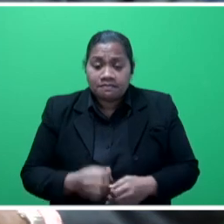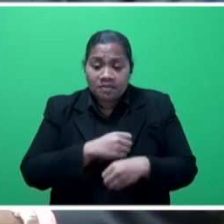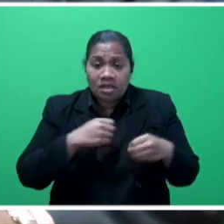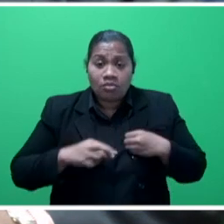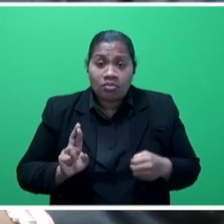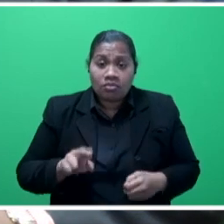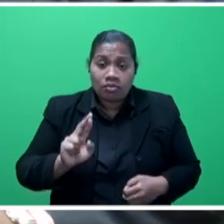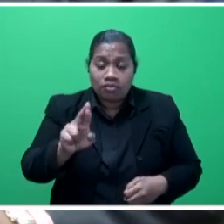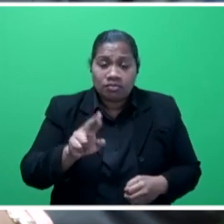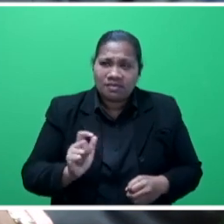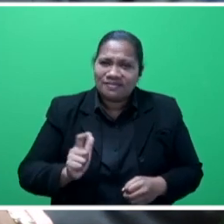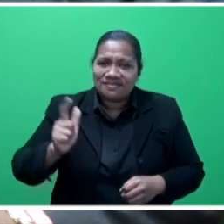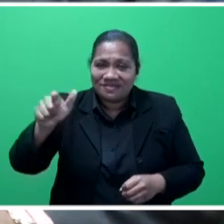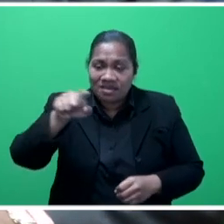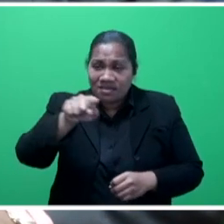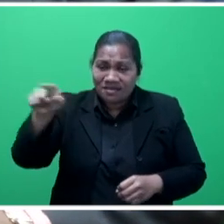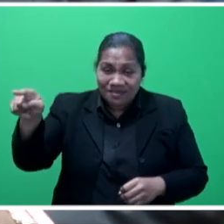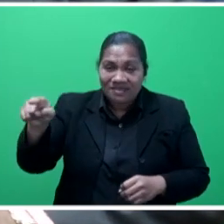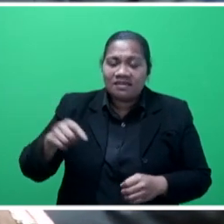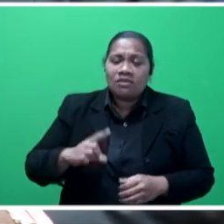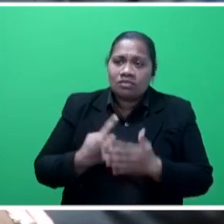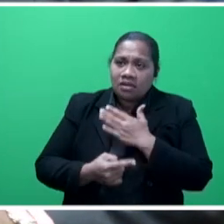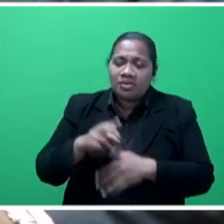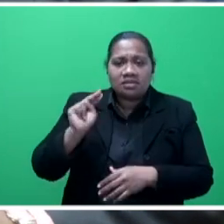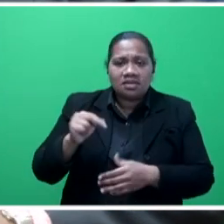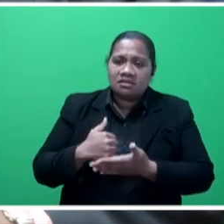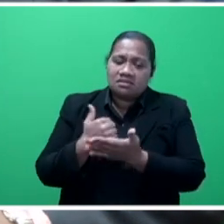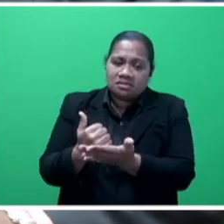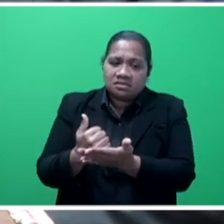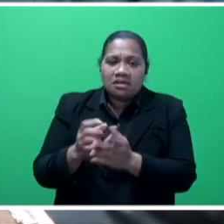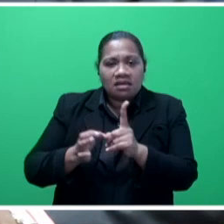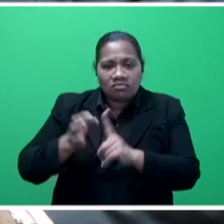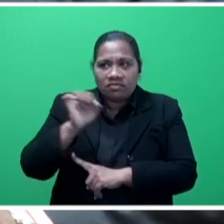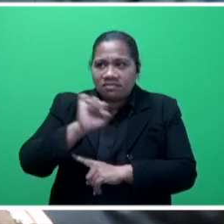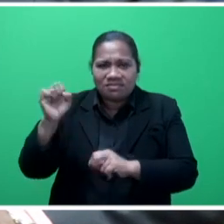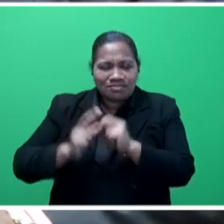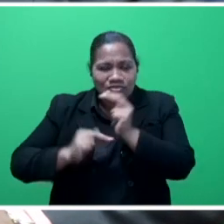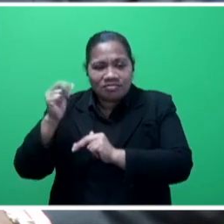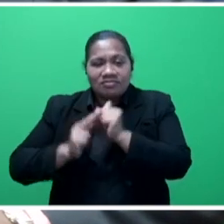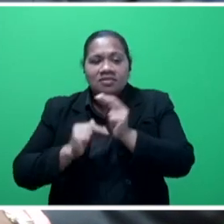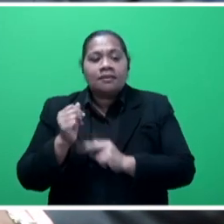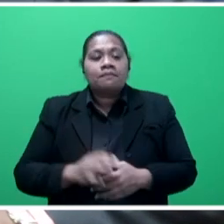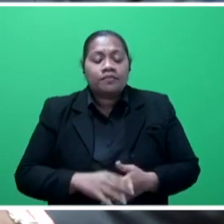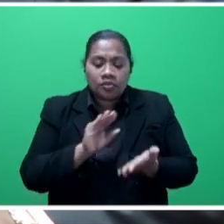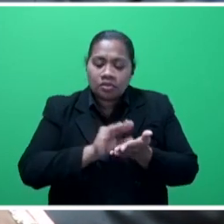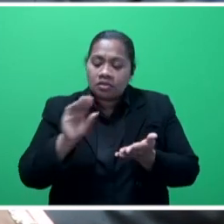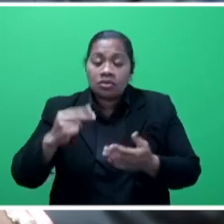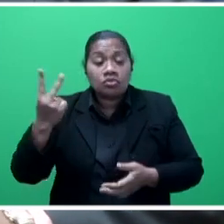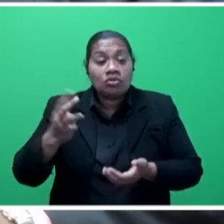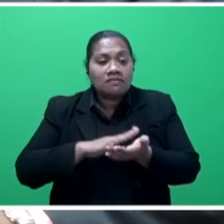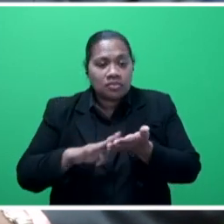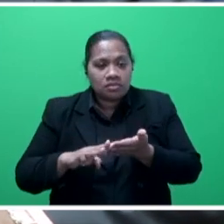need assistance to improve infrastructure. An allocation of 12 million has been made to build or